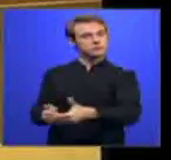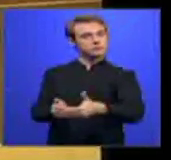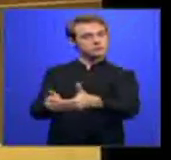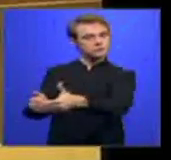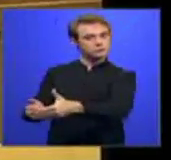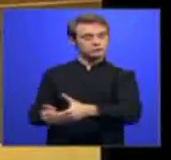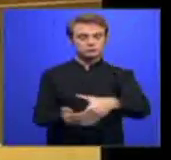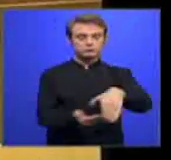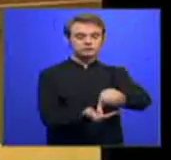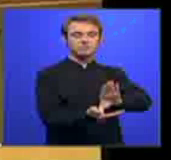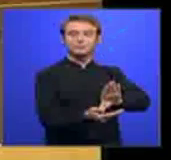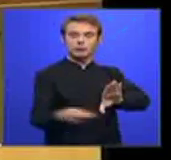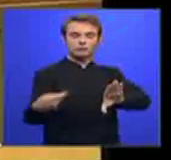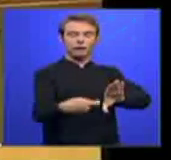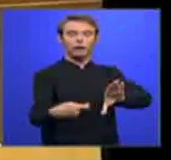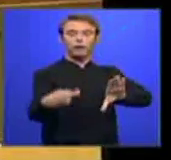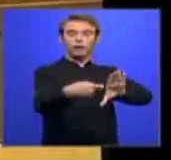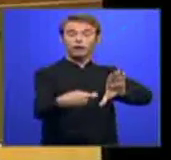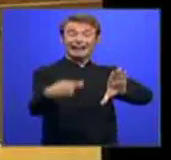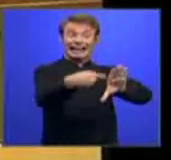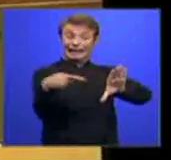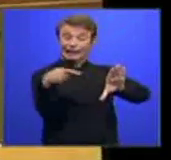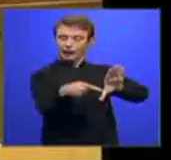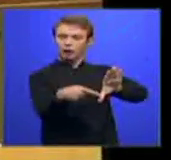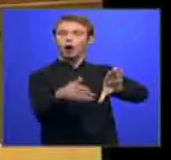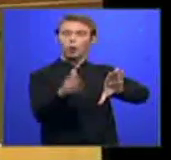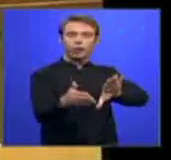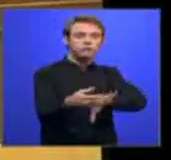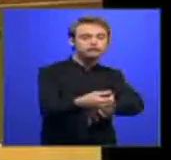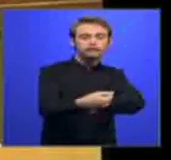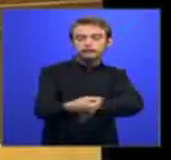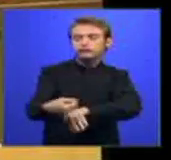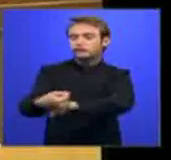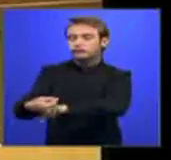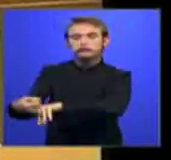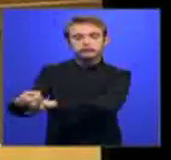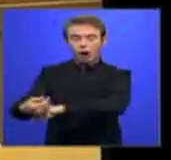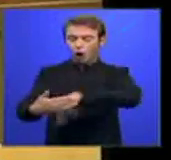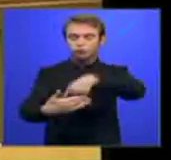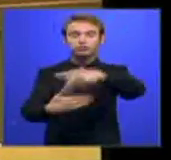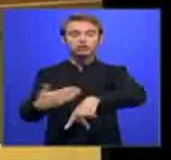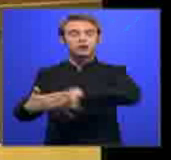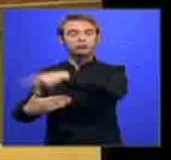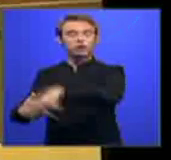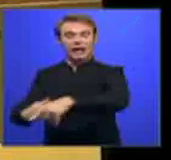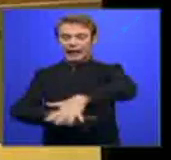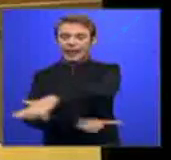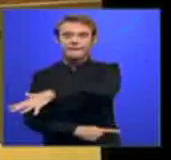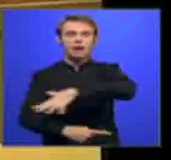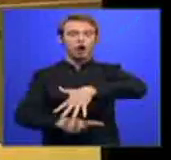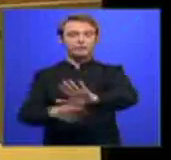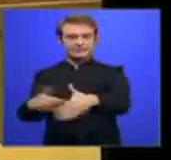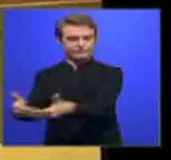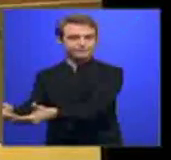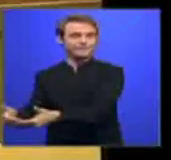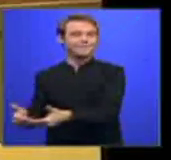investments in green economy projects has already been approved for